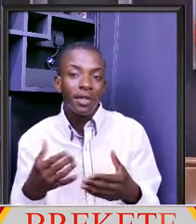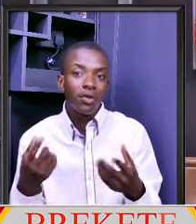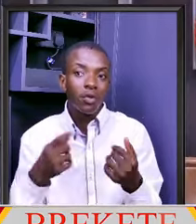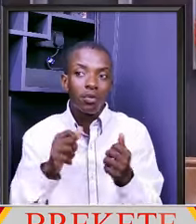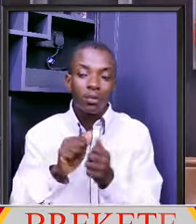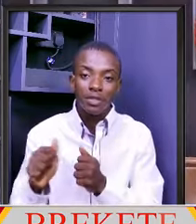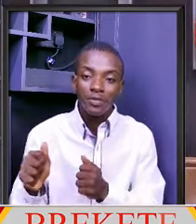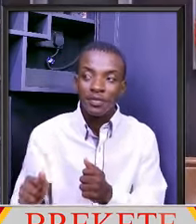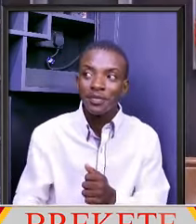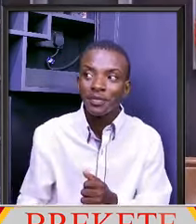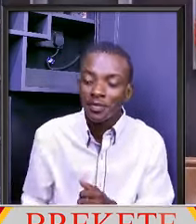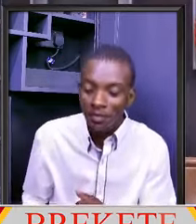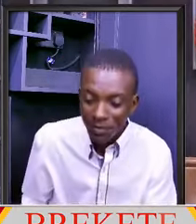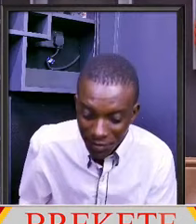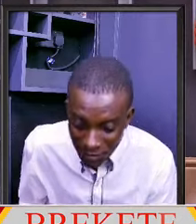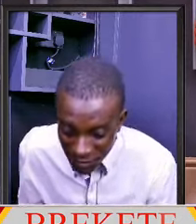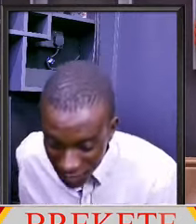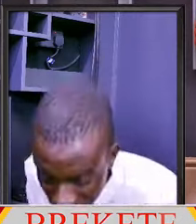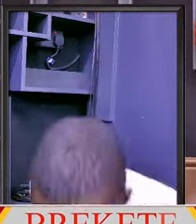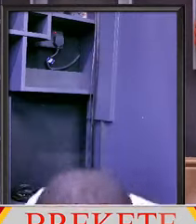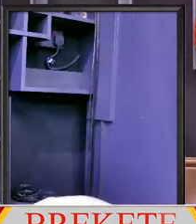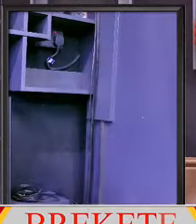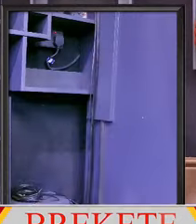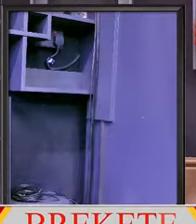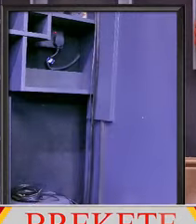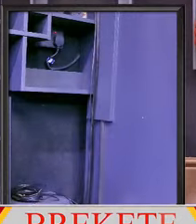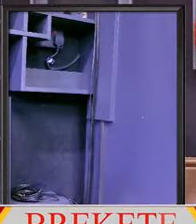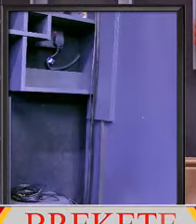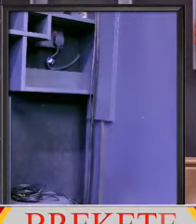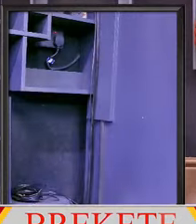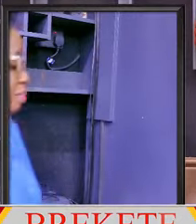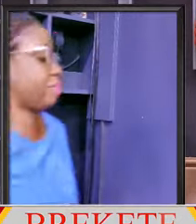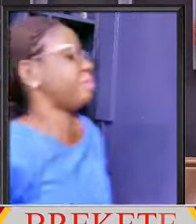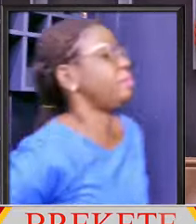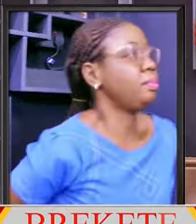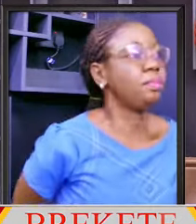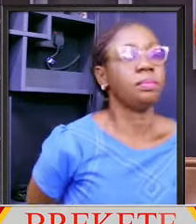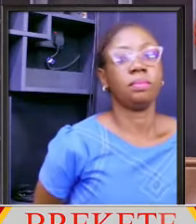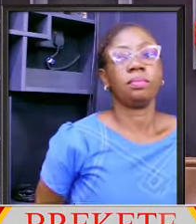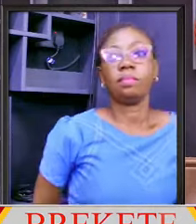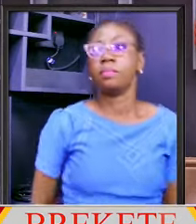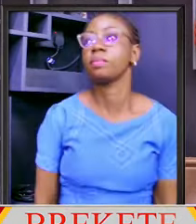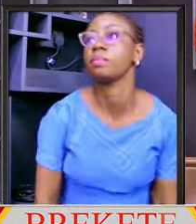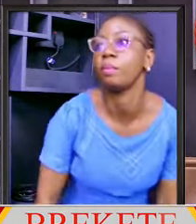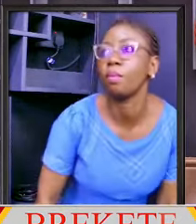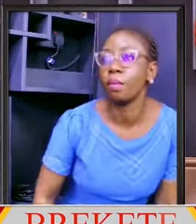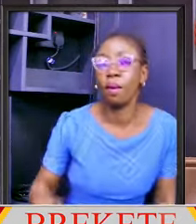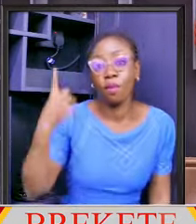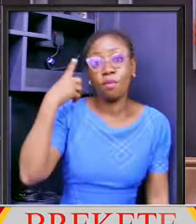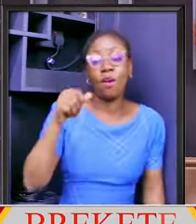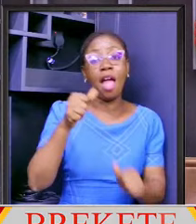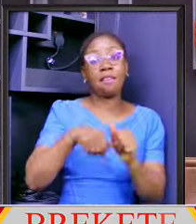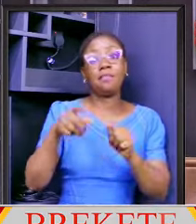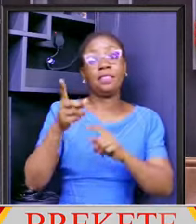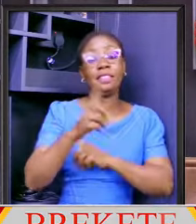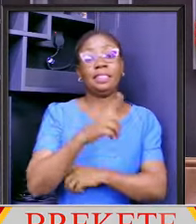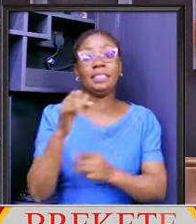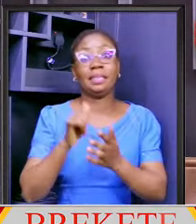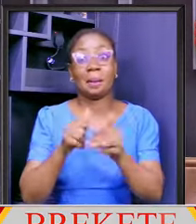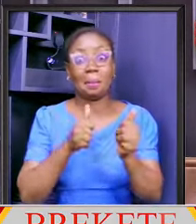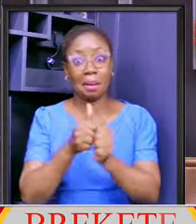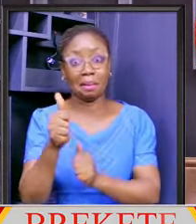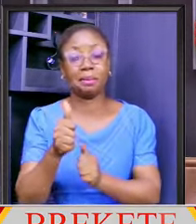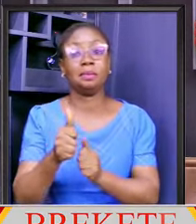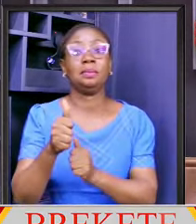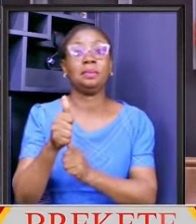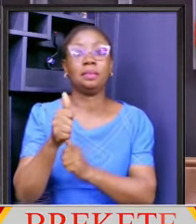pass, one day don't come out of the number of days we God calculate, say you go live on earth. That's it. For those of una